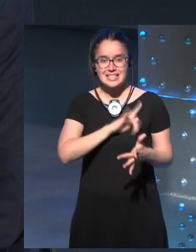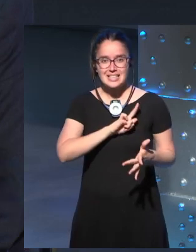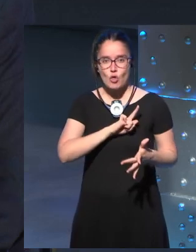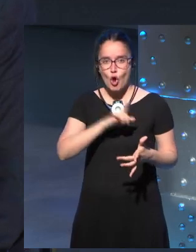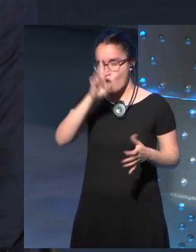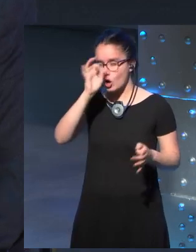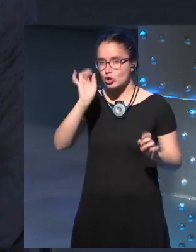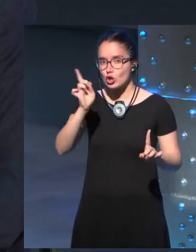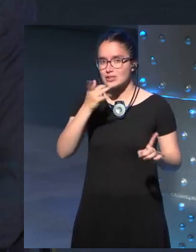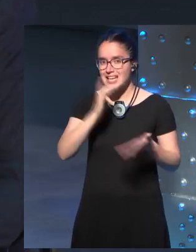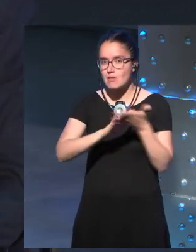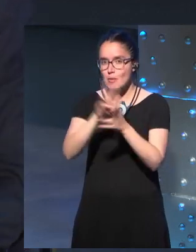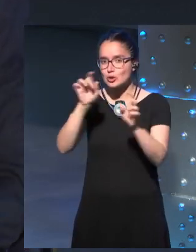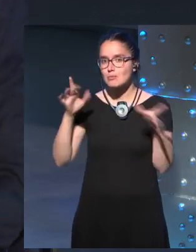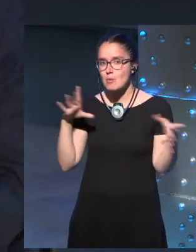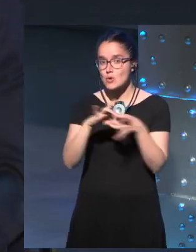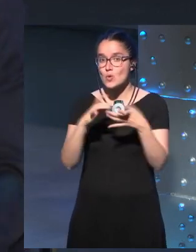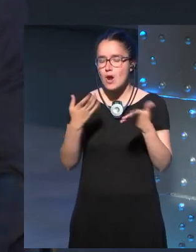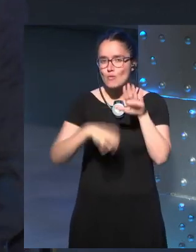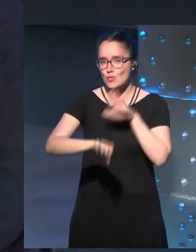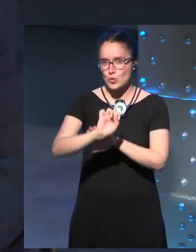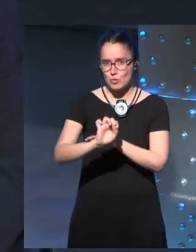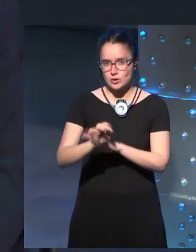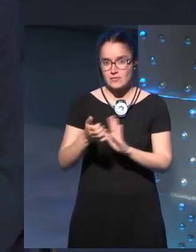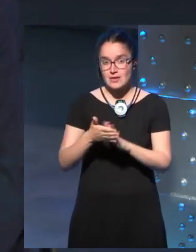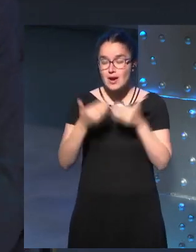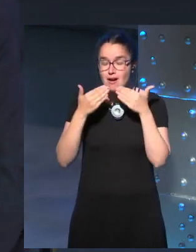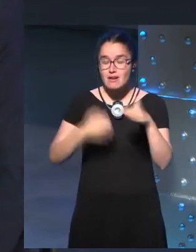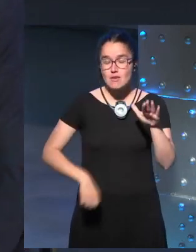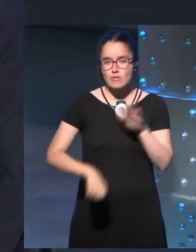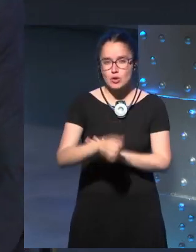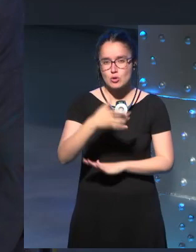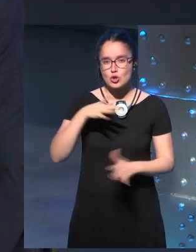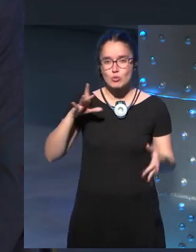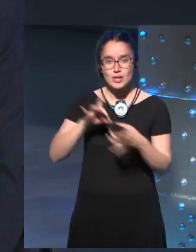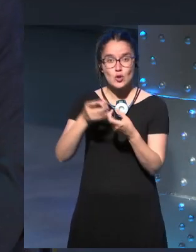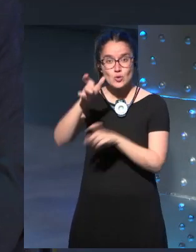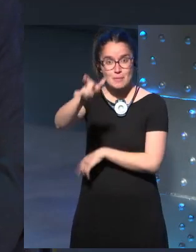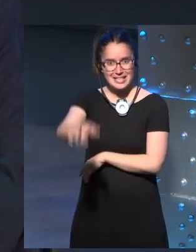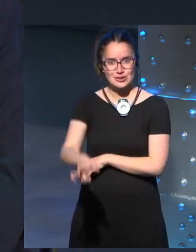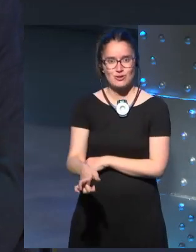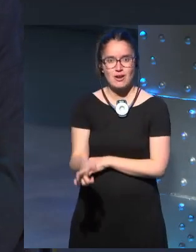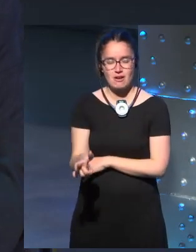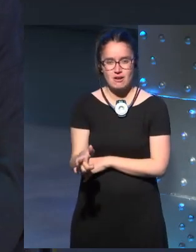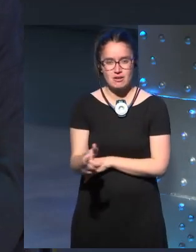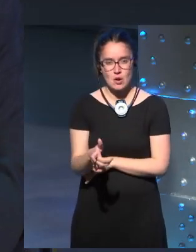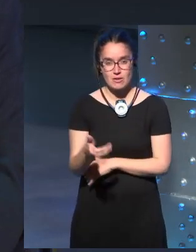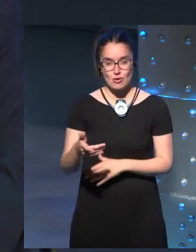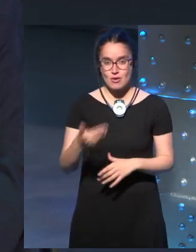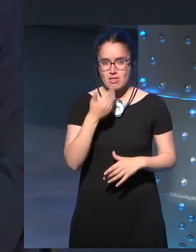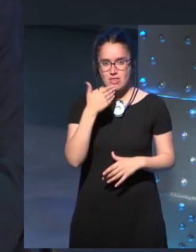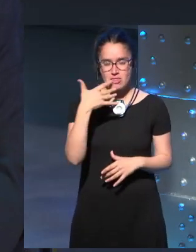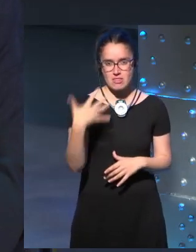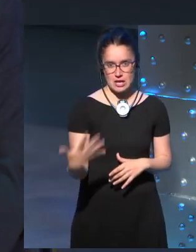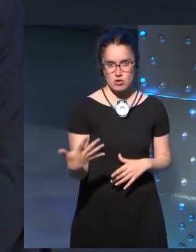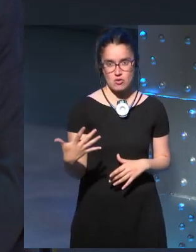made sense just if we spoke of what made us come together, and that was football. And thanks to football, I was able to connect